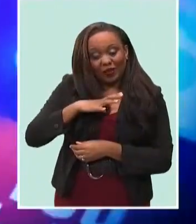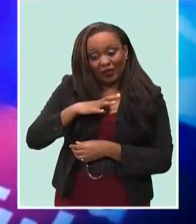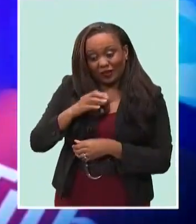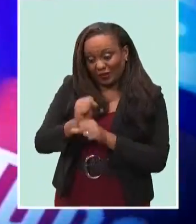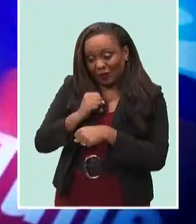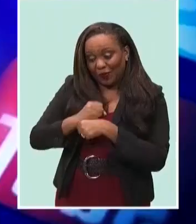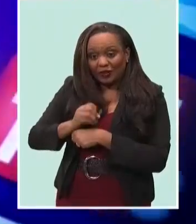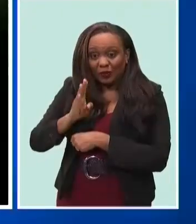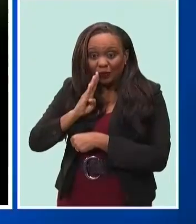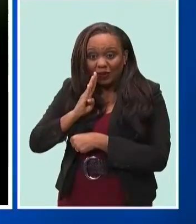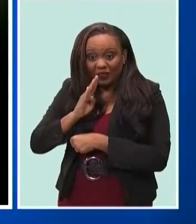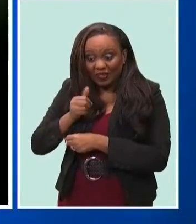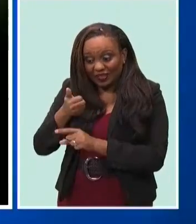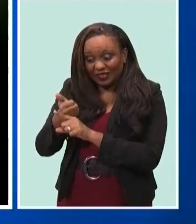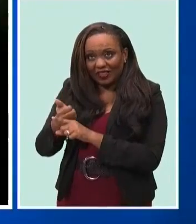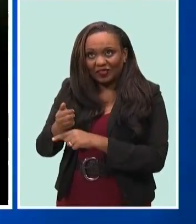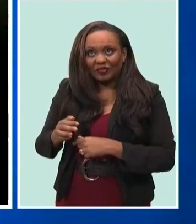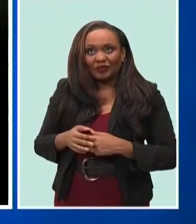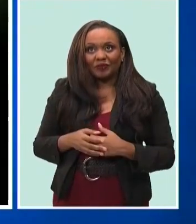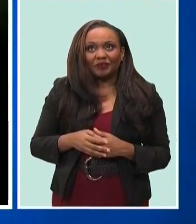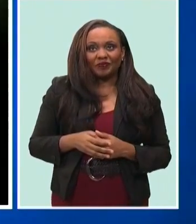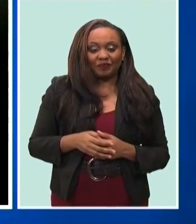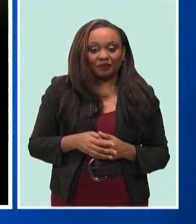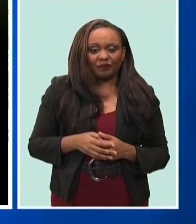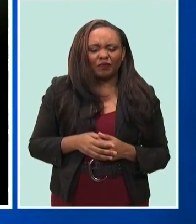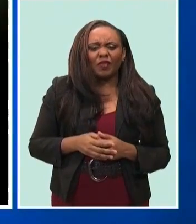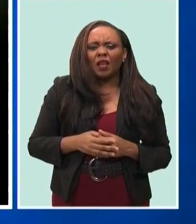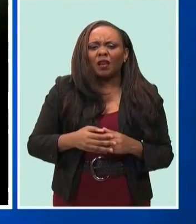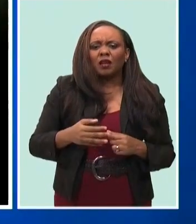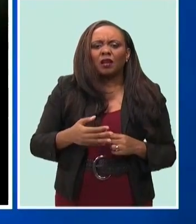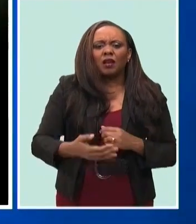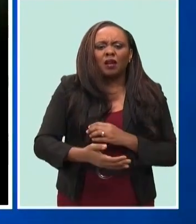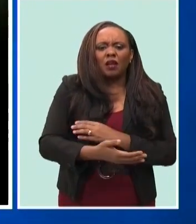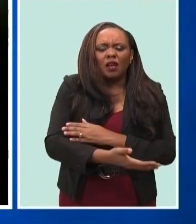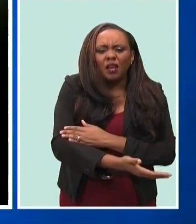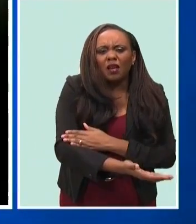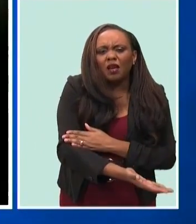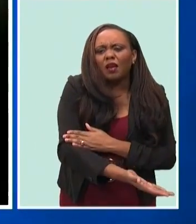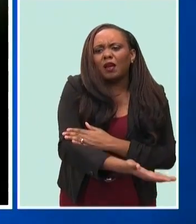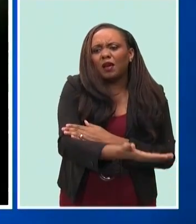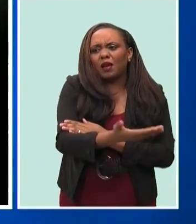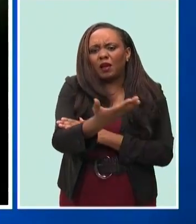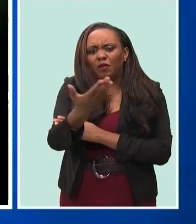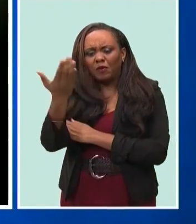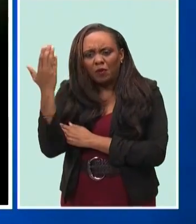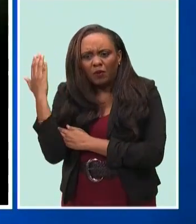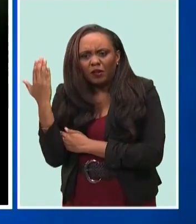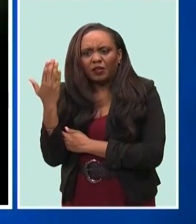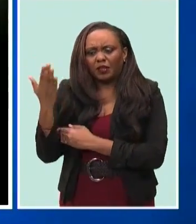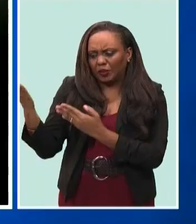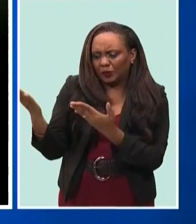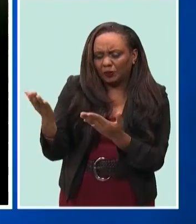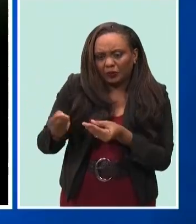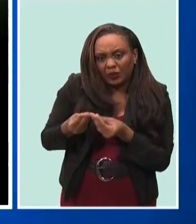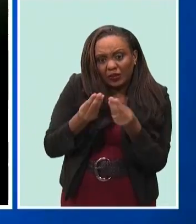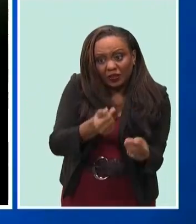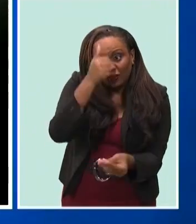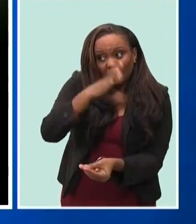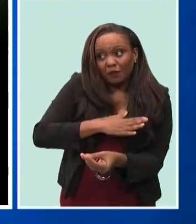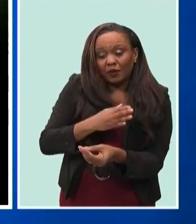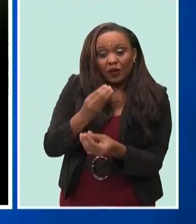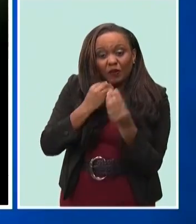herself. Every morning, she brings him breakfast. We don't have to pass this way,